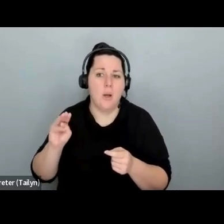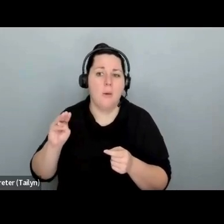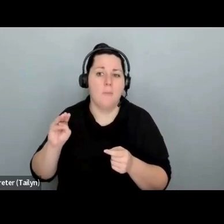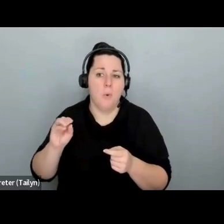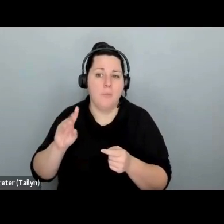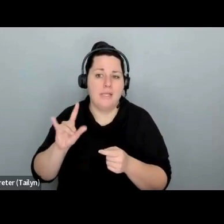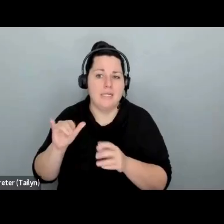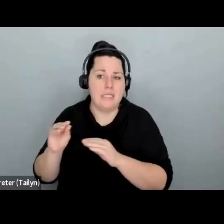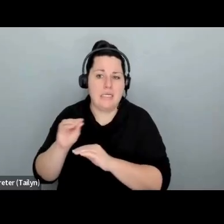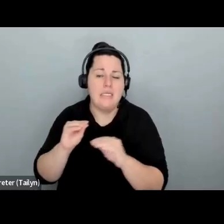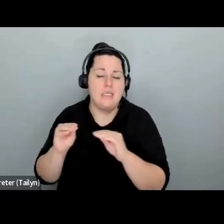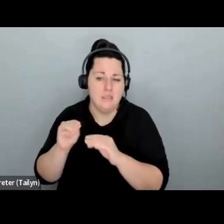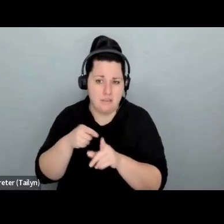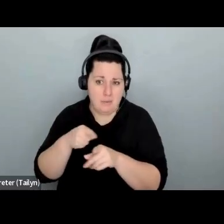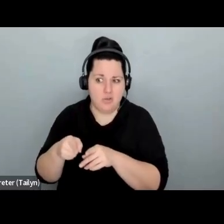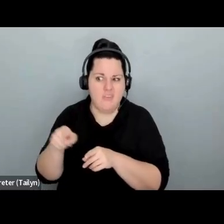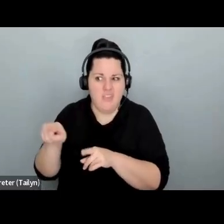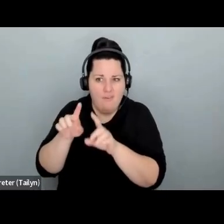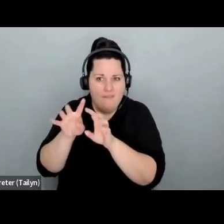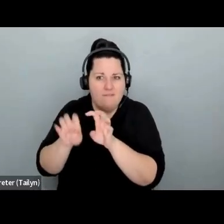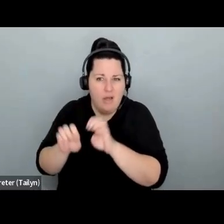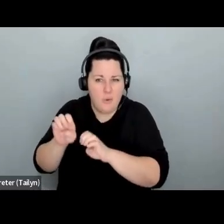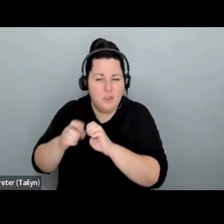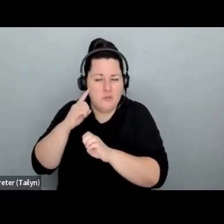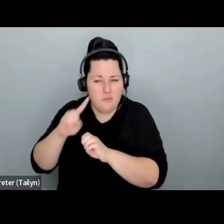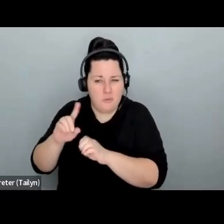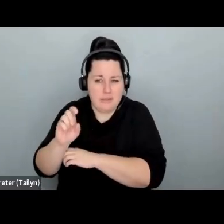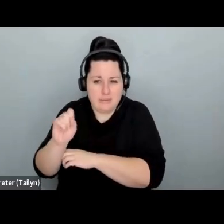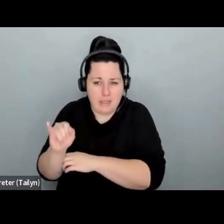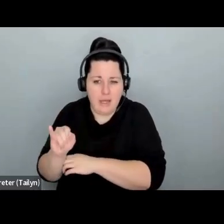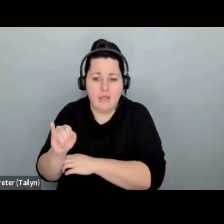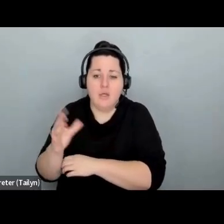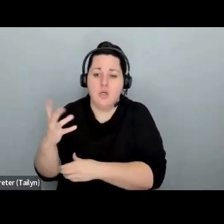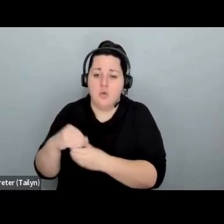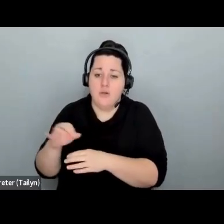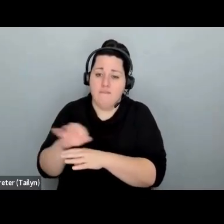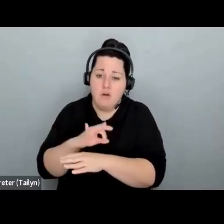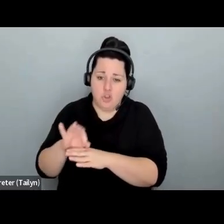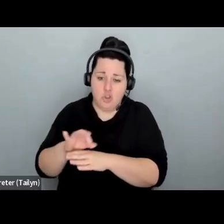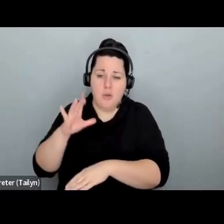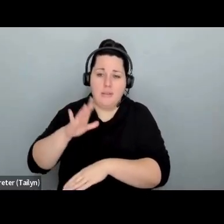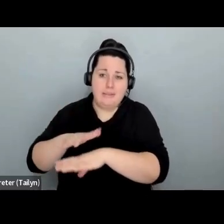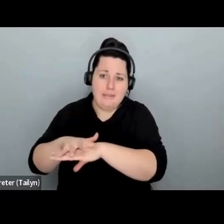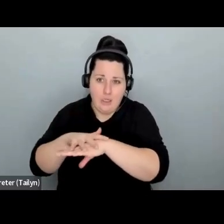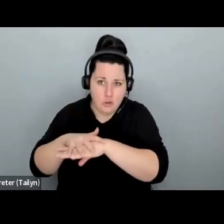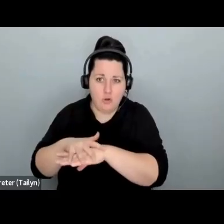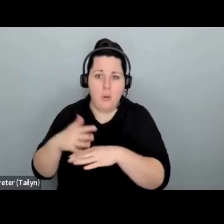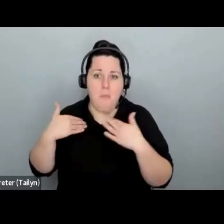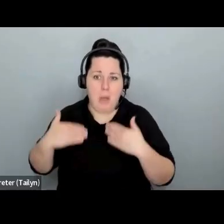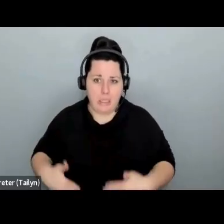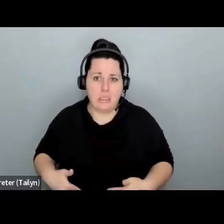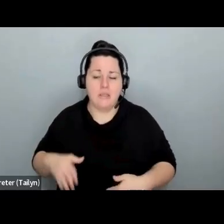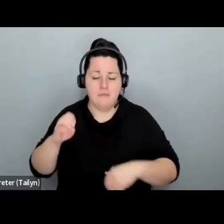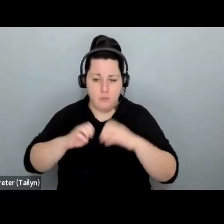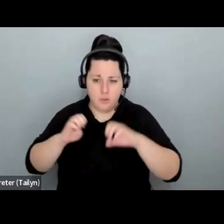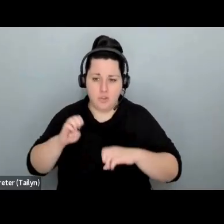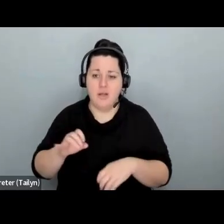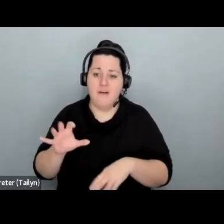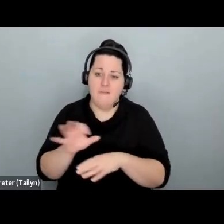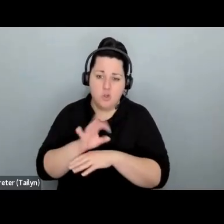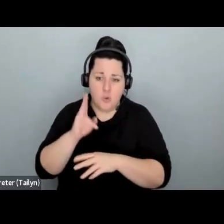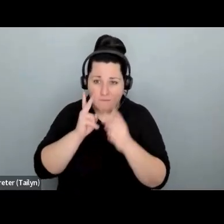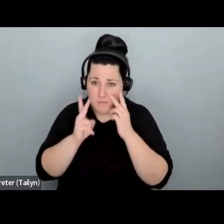of the evaluations for DSI. It includes a functional tactile bodily evaluation, a functional